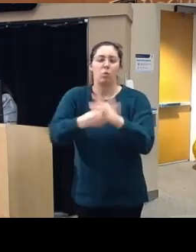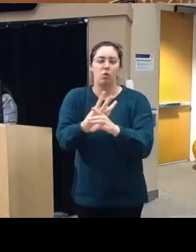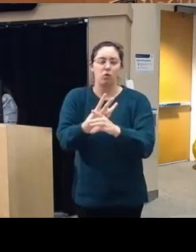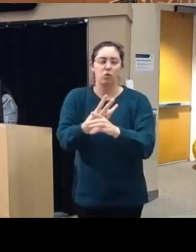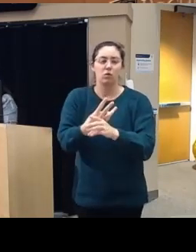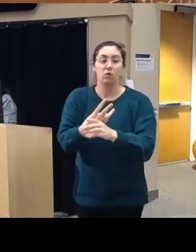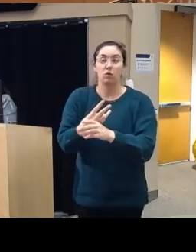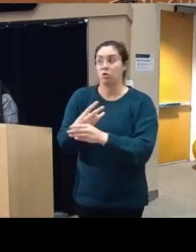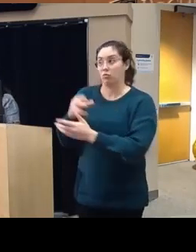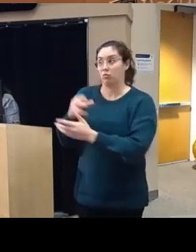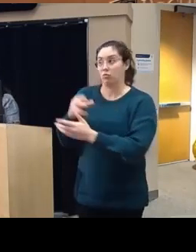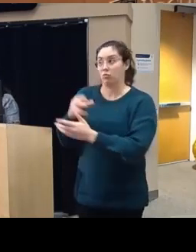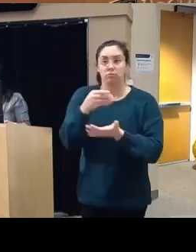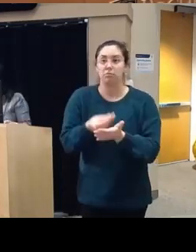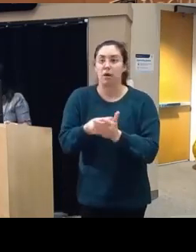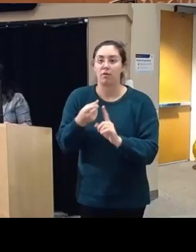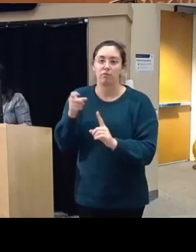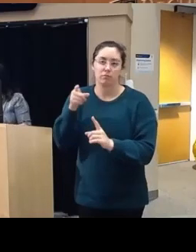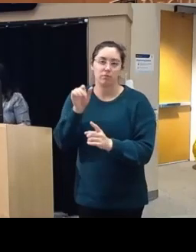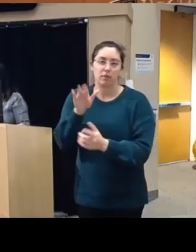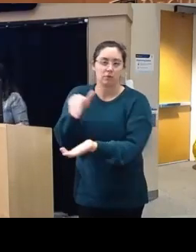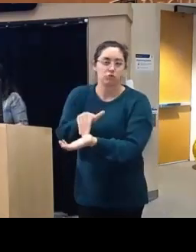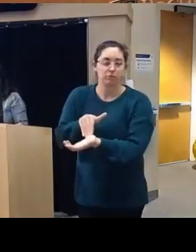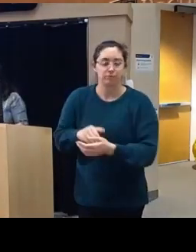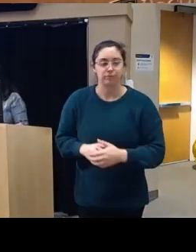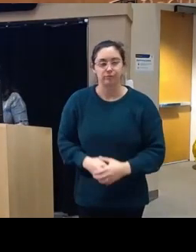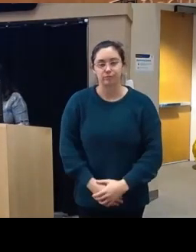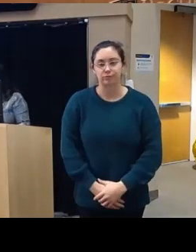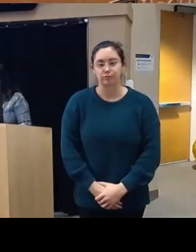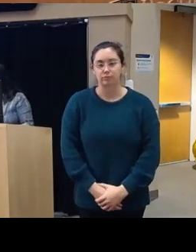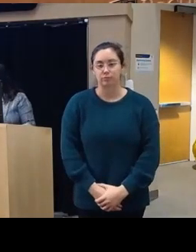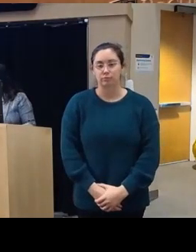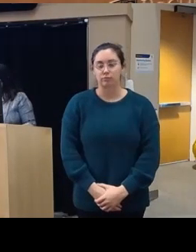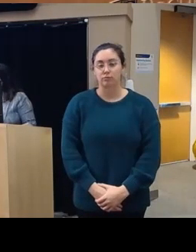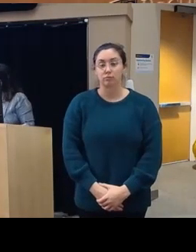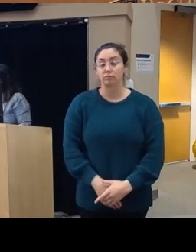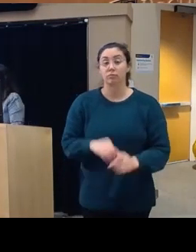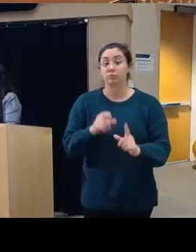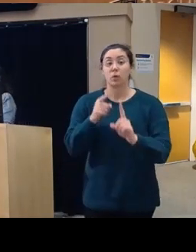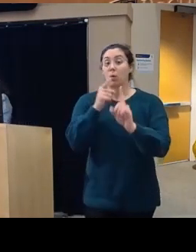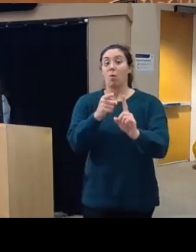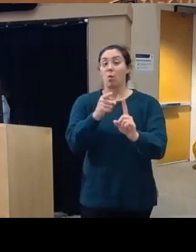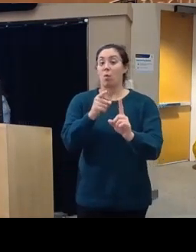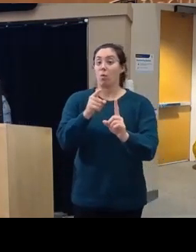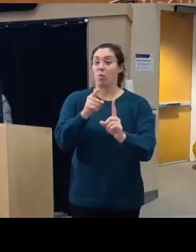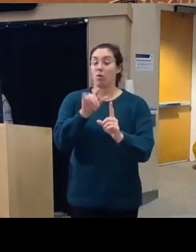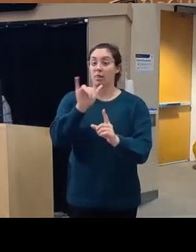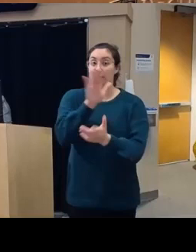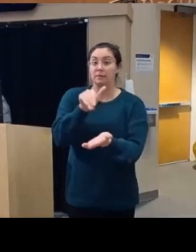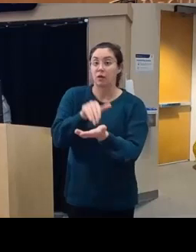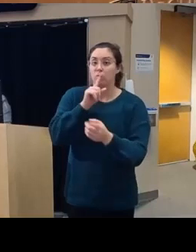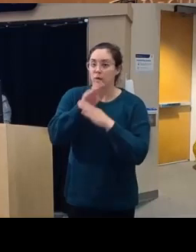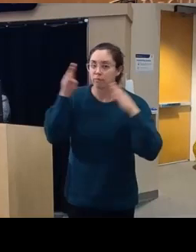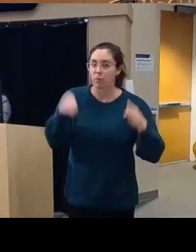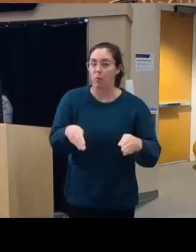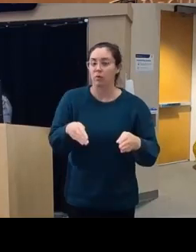were able to get funding for that center. And so essentially the whole center's premise is